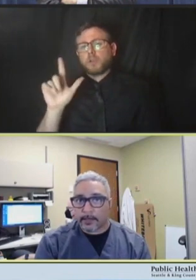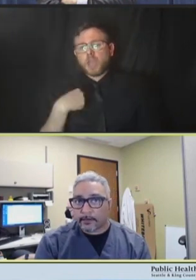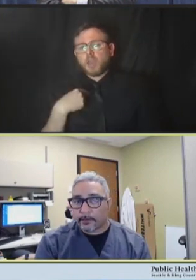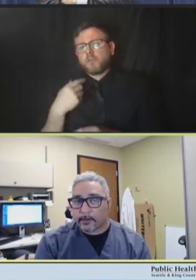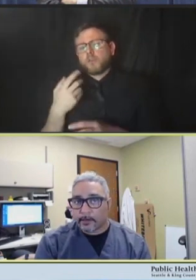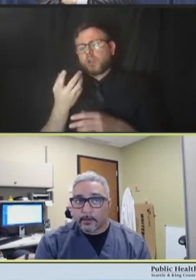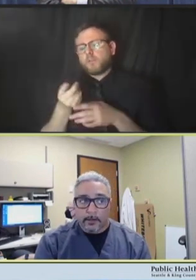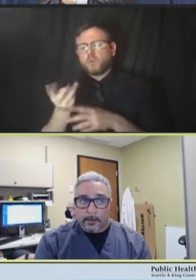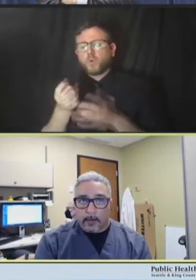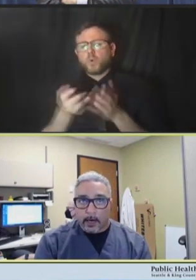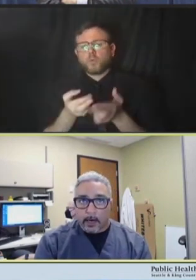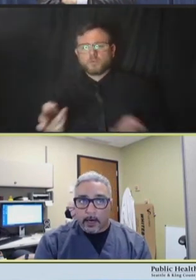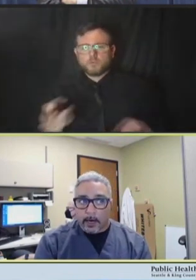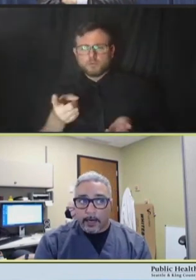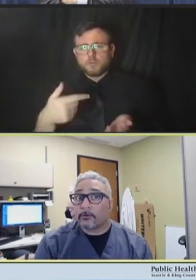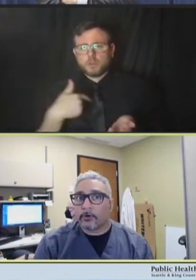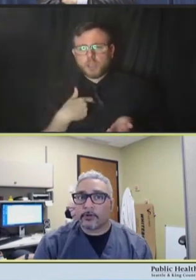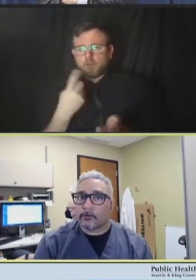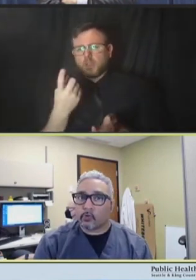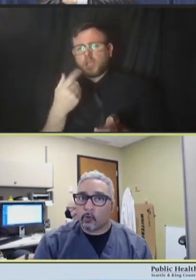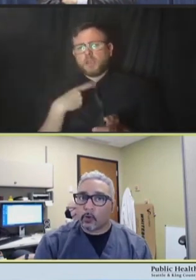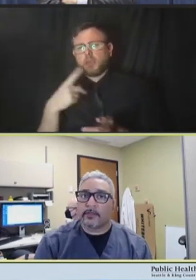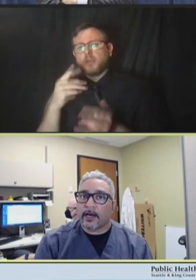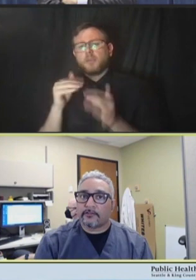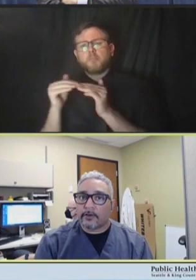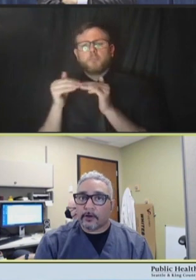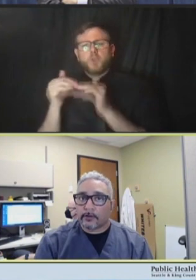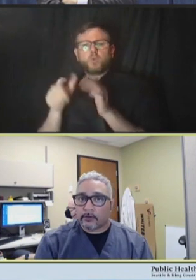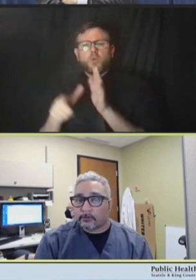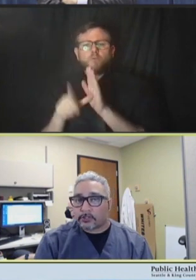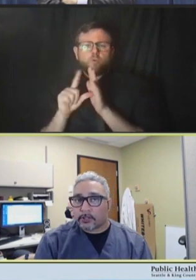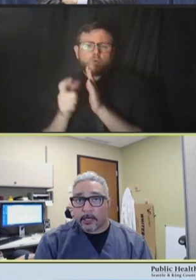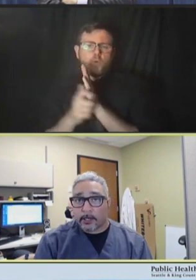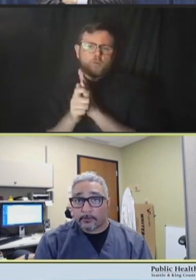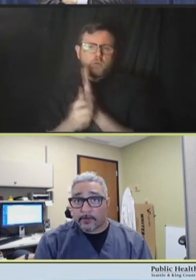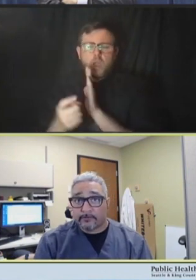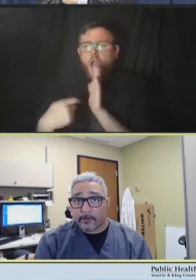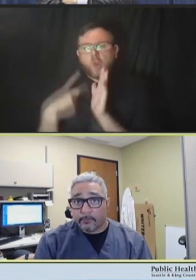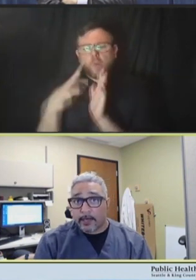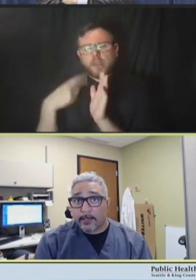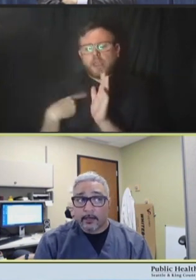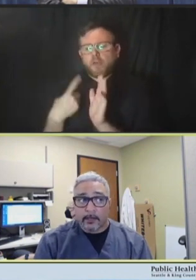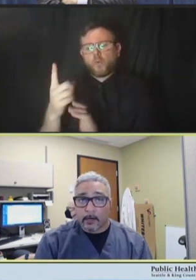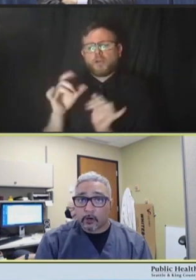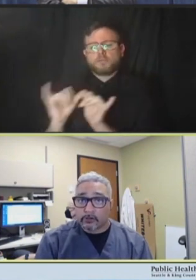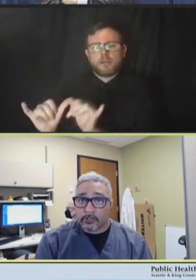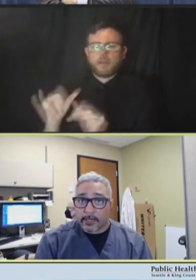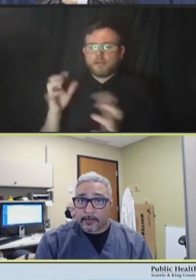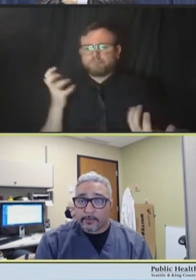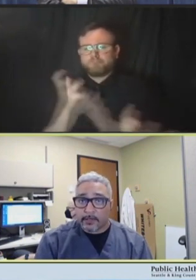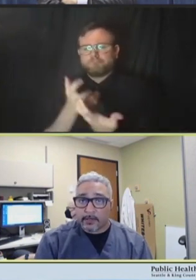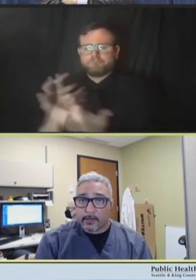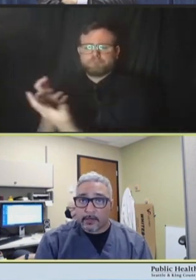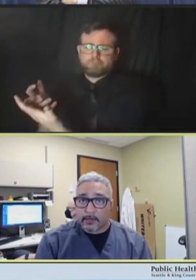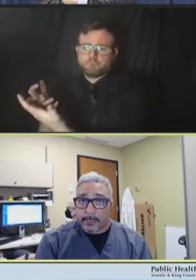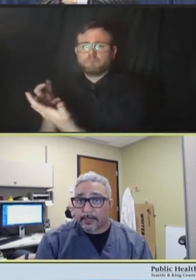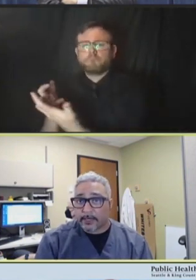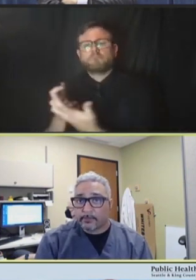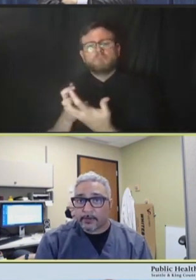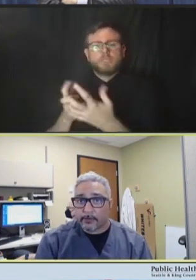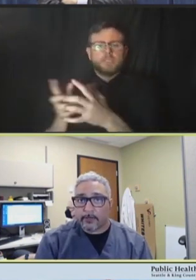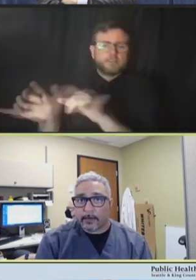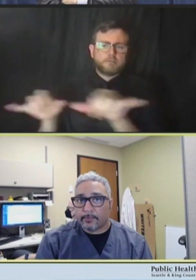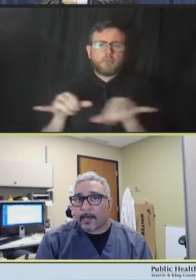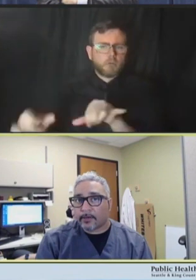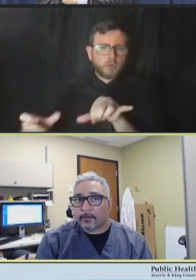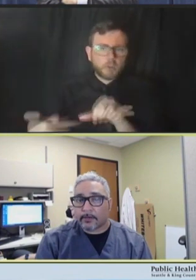at length. I don't know that there's a one-size-fit-all solution. There's definitely many approaches that can be taken in,